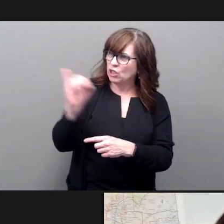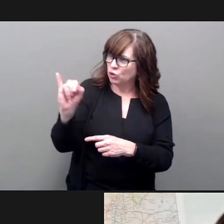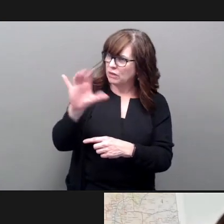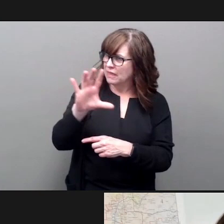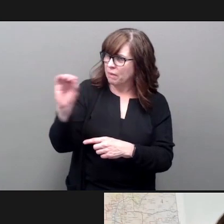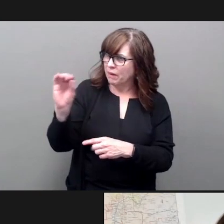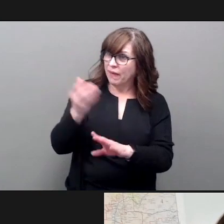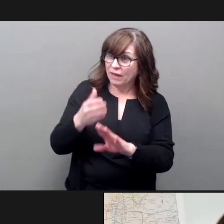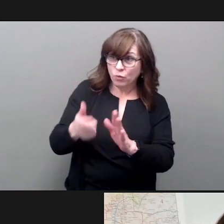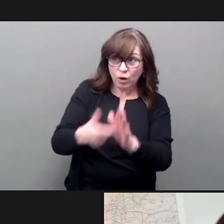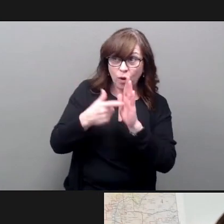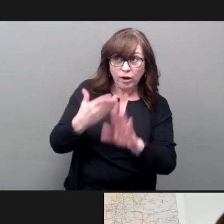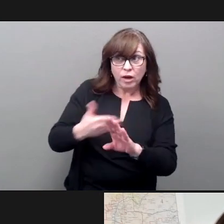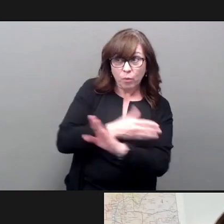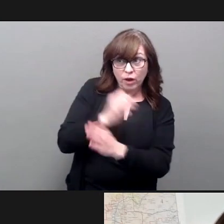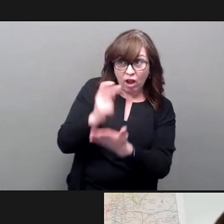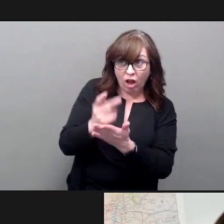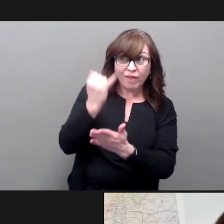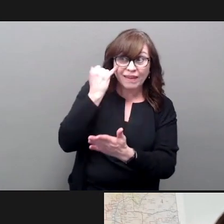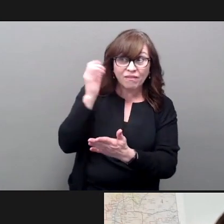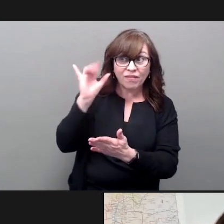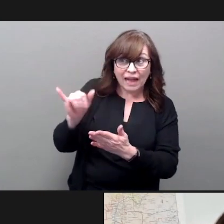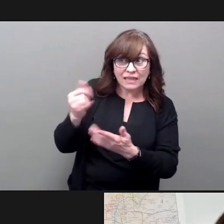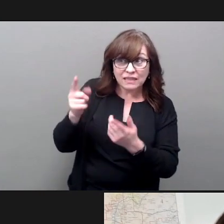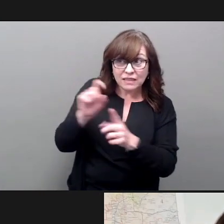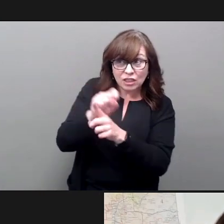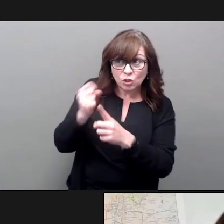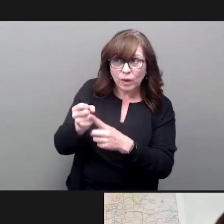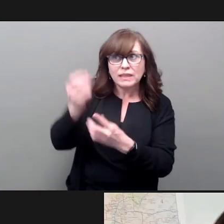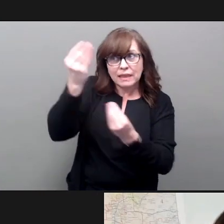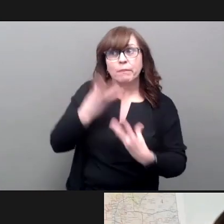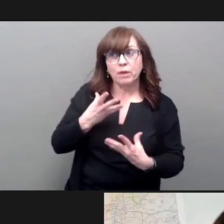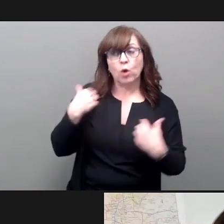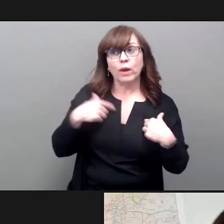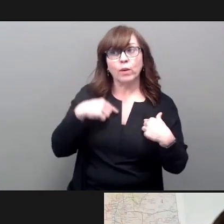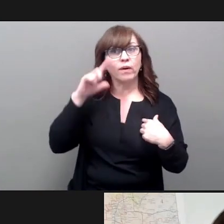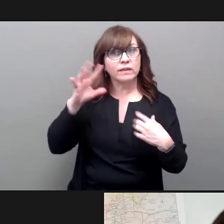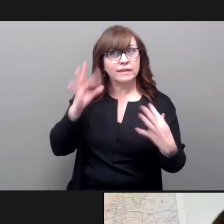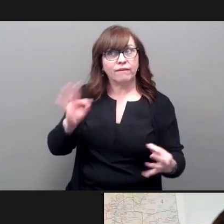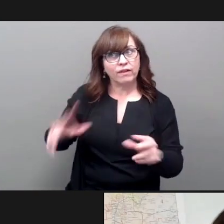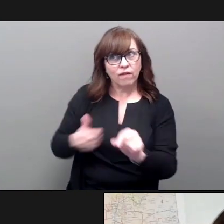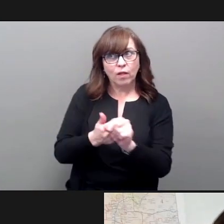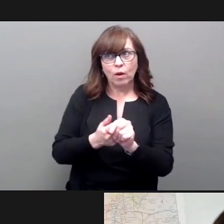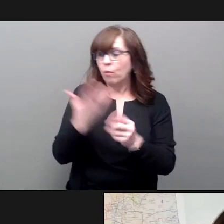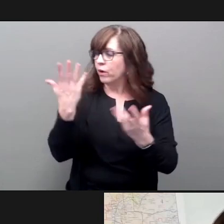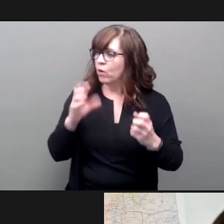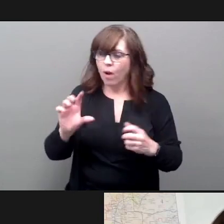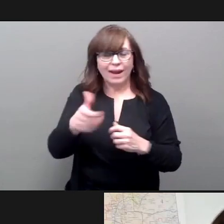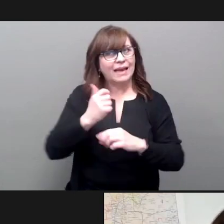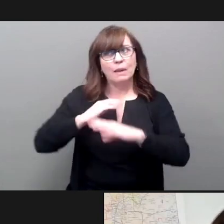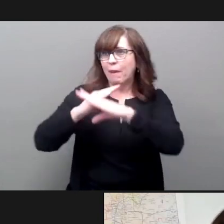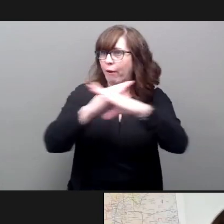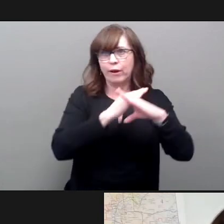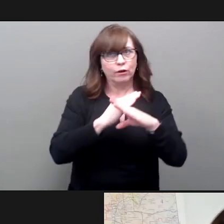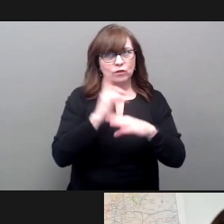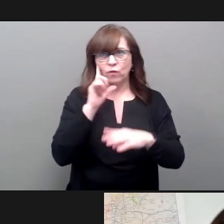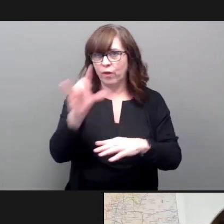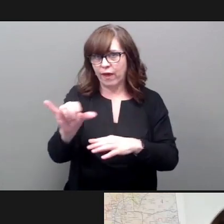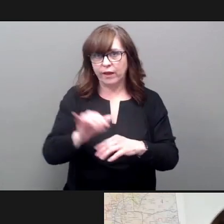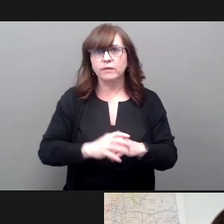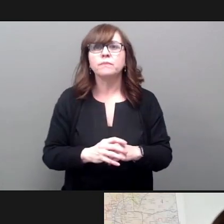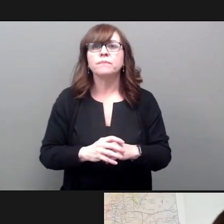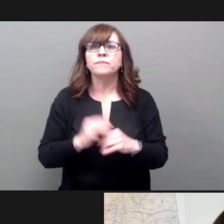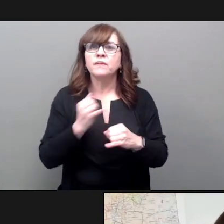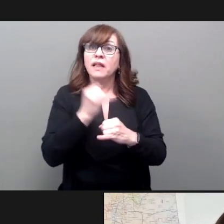we will definitely follow up on that. We don't want any barriers to people getting treatment. And lastly, you talked about the